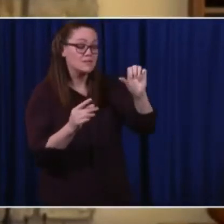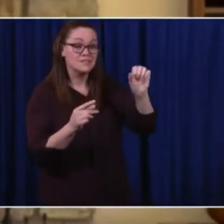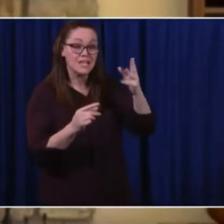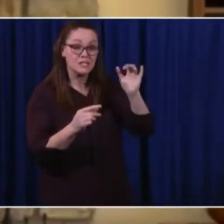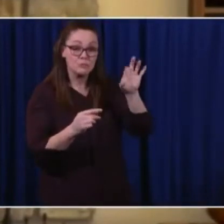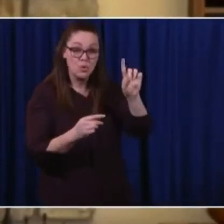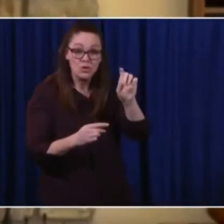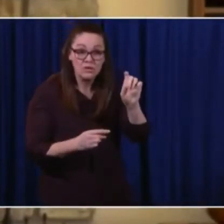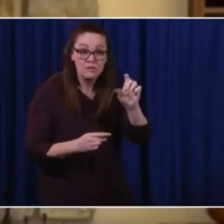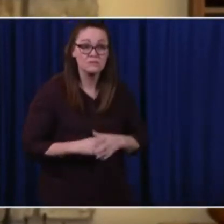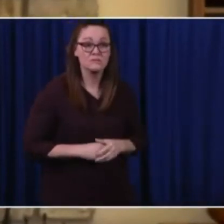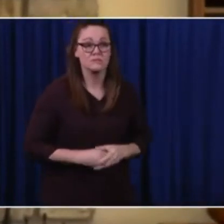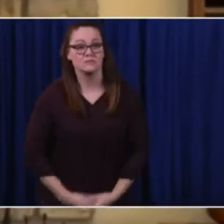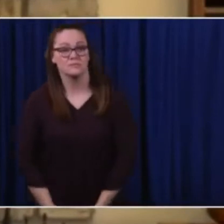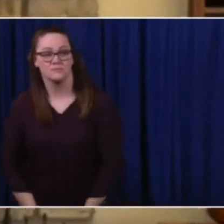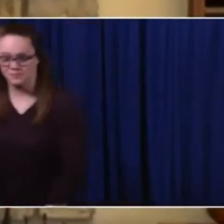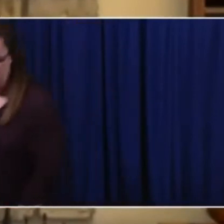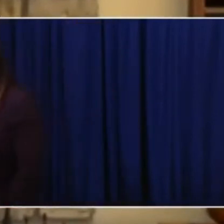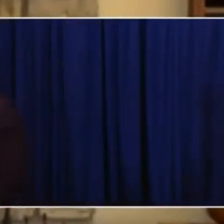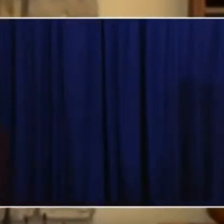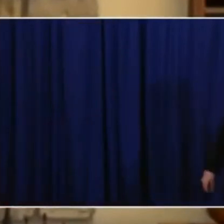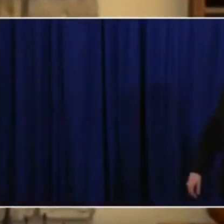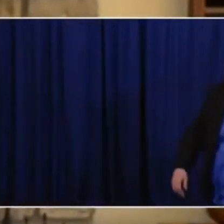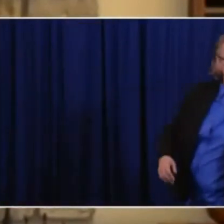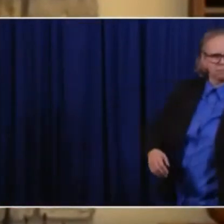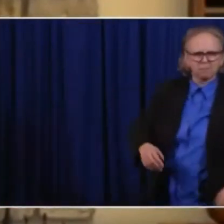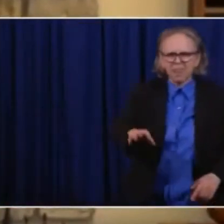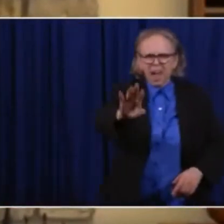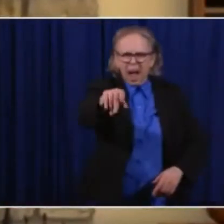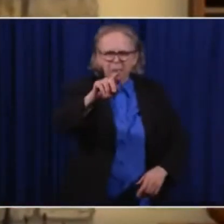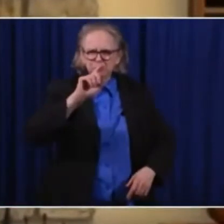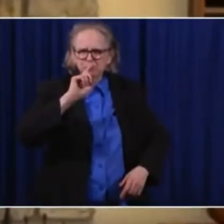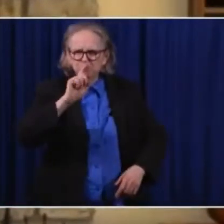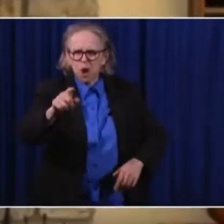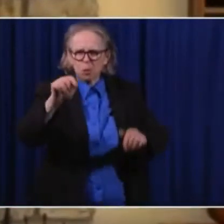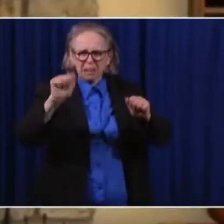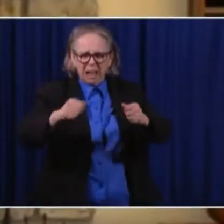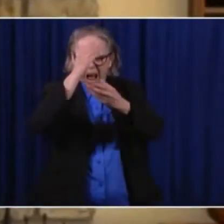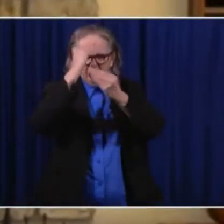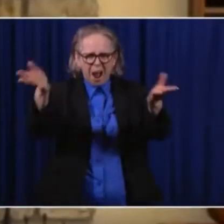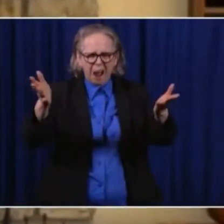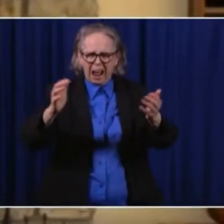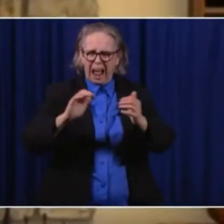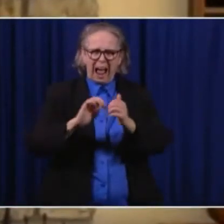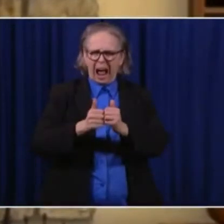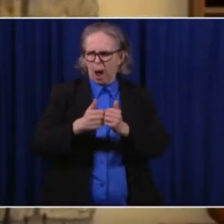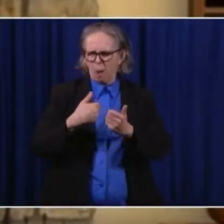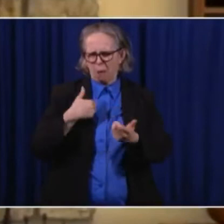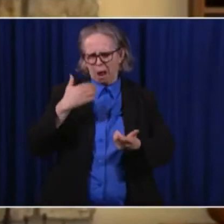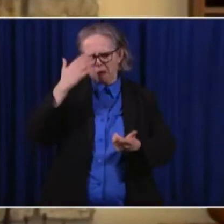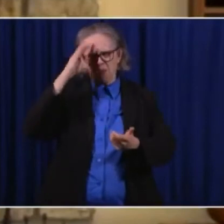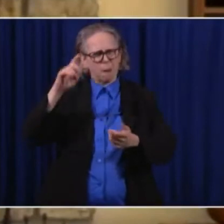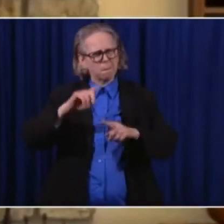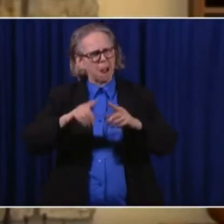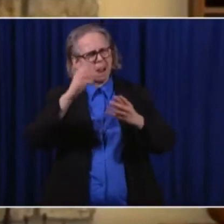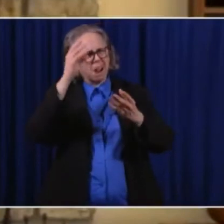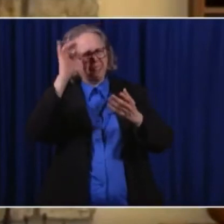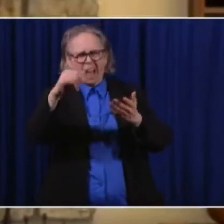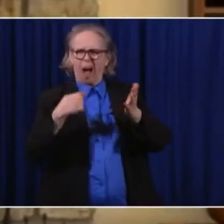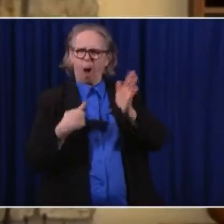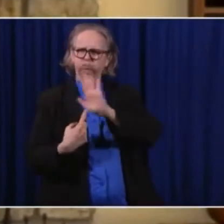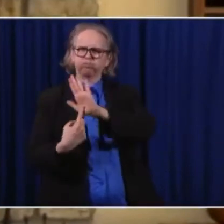I'm aware of, and I'm not sure exactly how we're going to release it, but we should be able to get that out. Great, thank And you. this is all